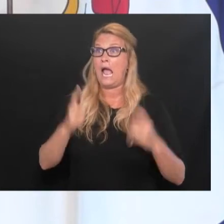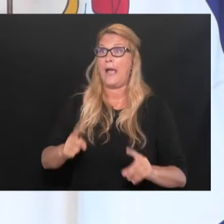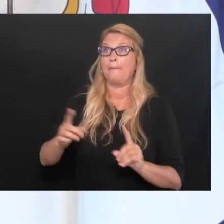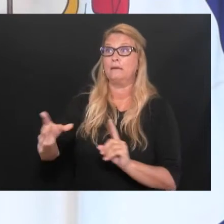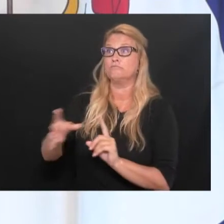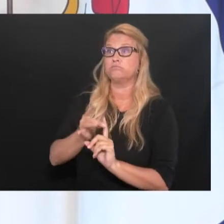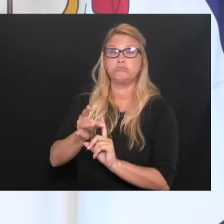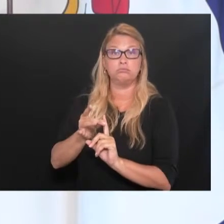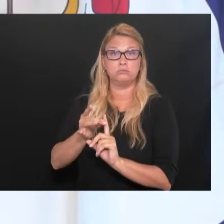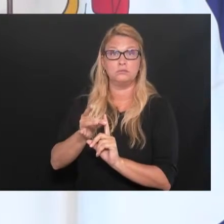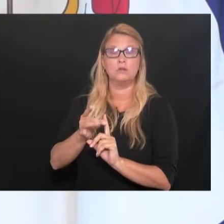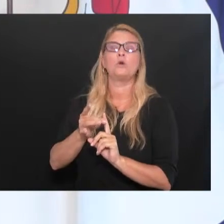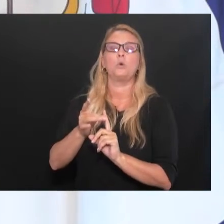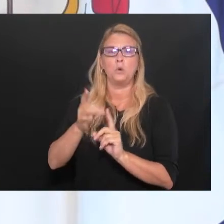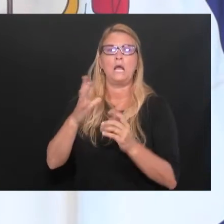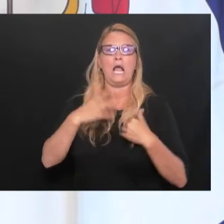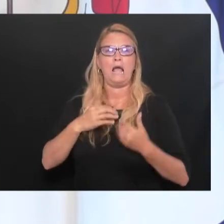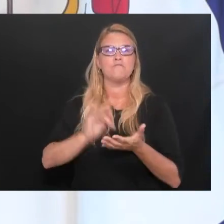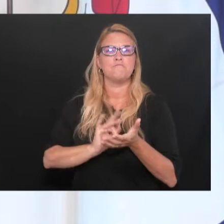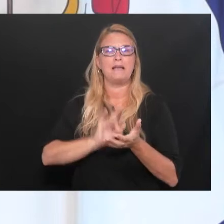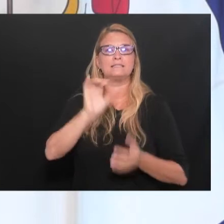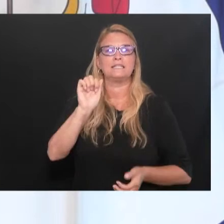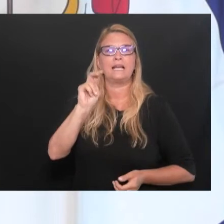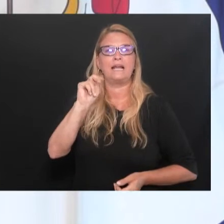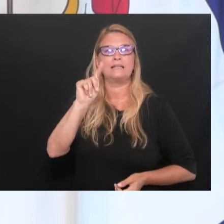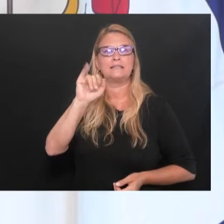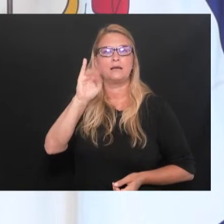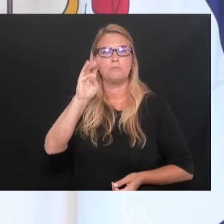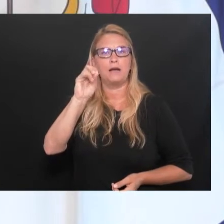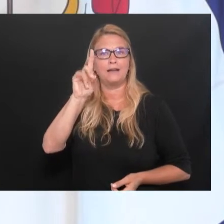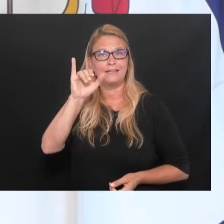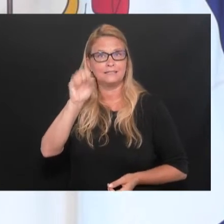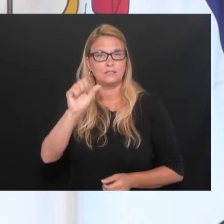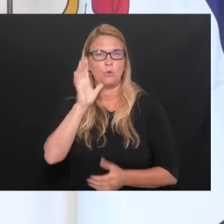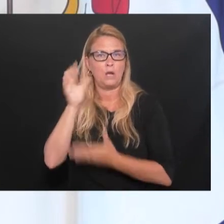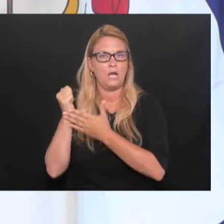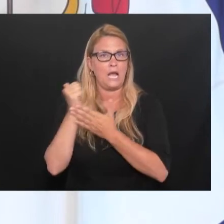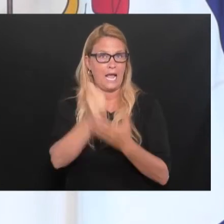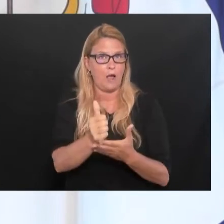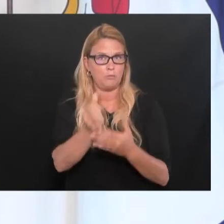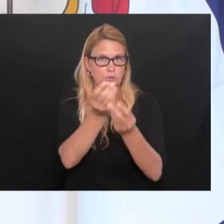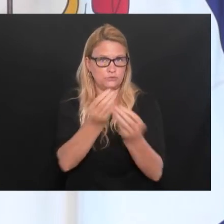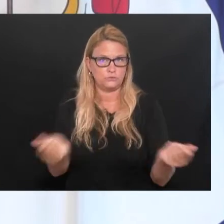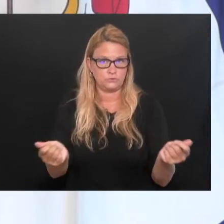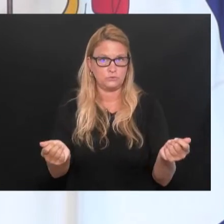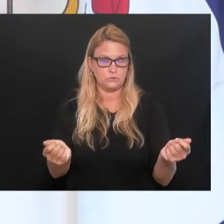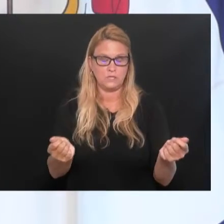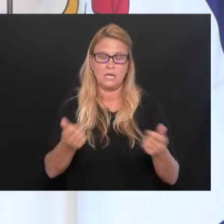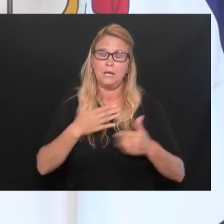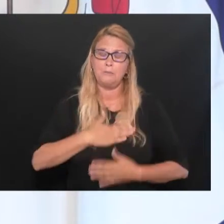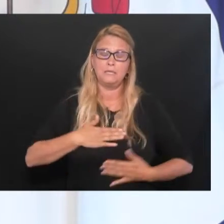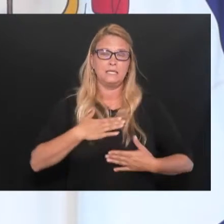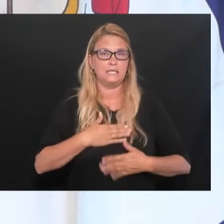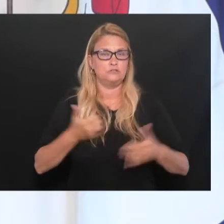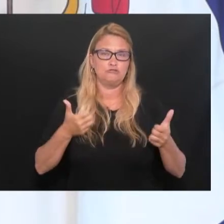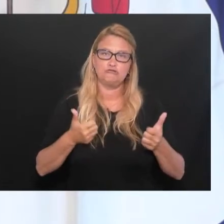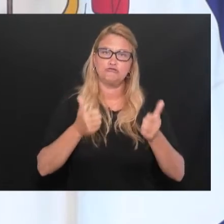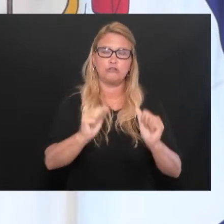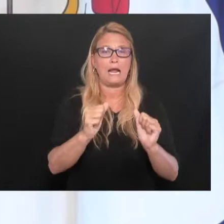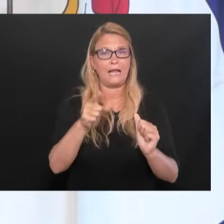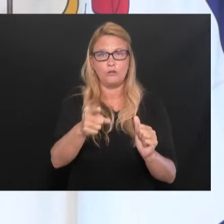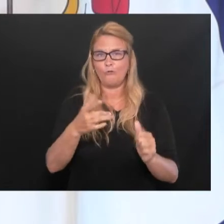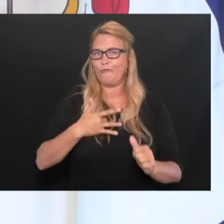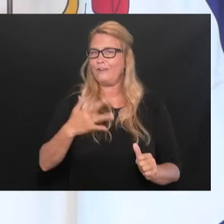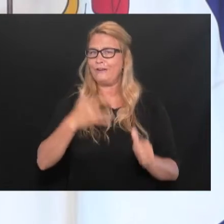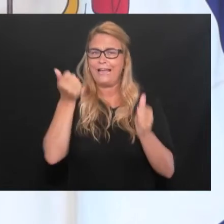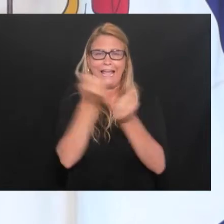the antibodies will absolutely take care of this. Absolutely. Come on. Try every way to, if you feel the least bit